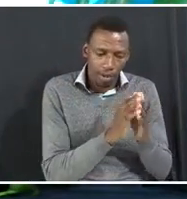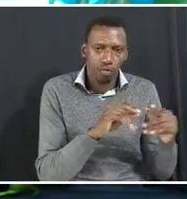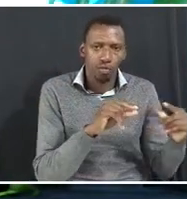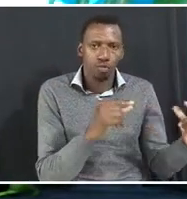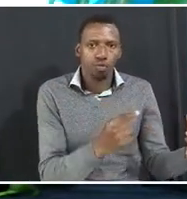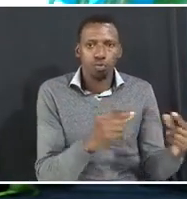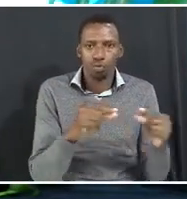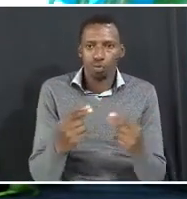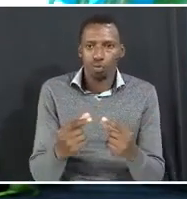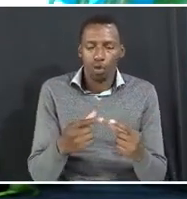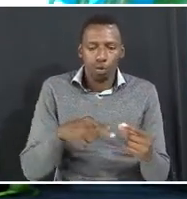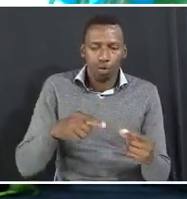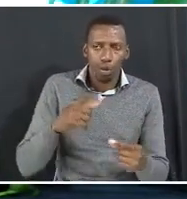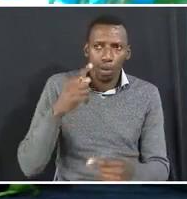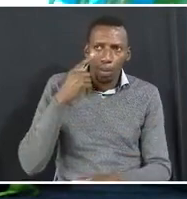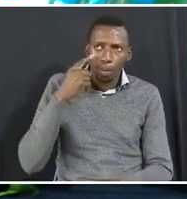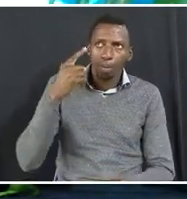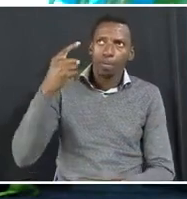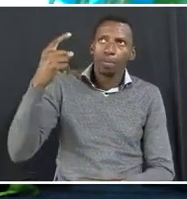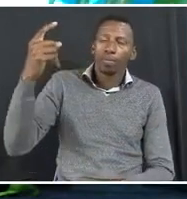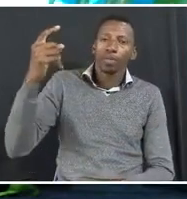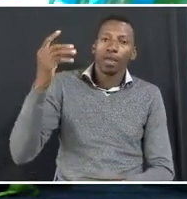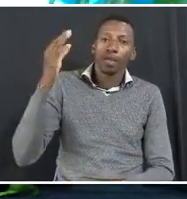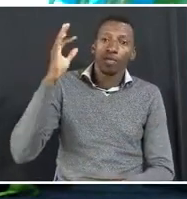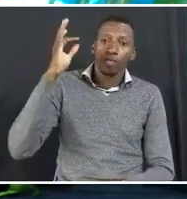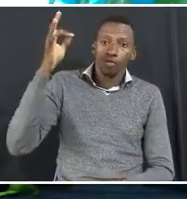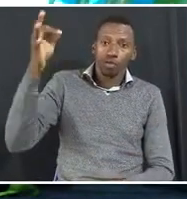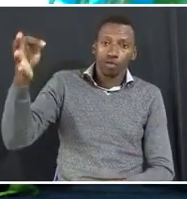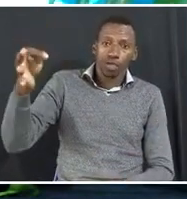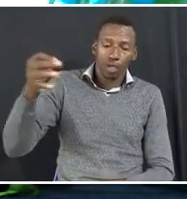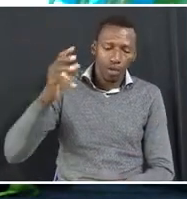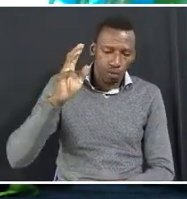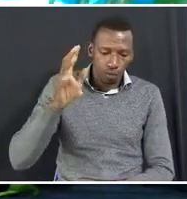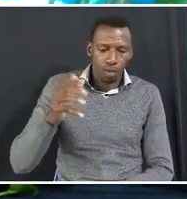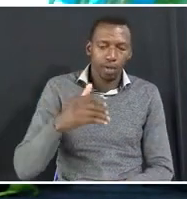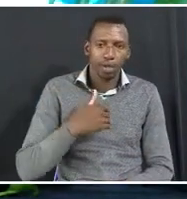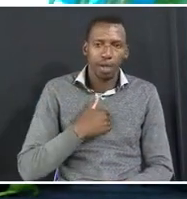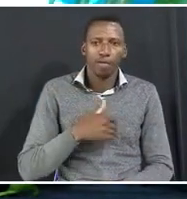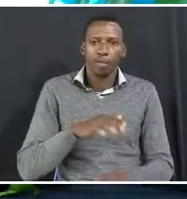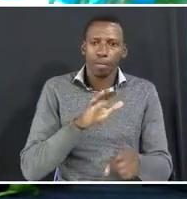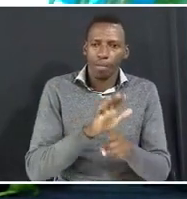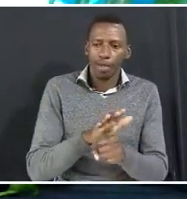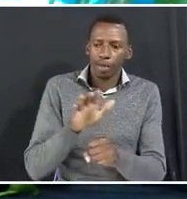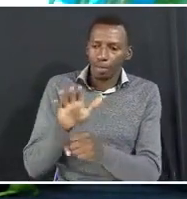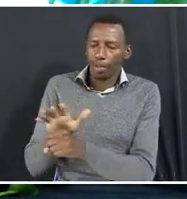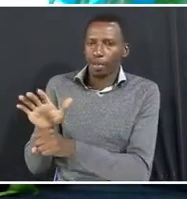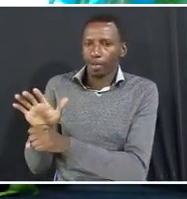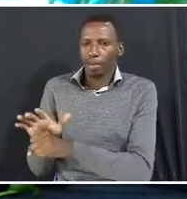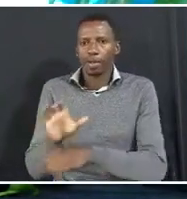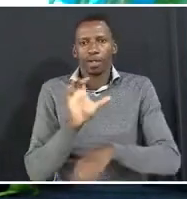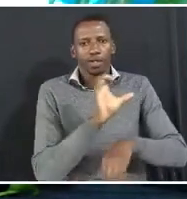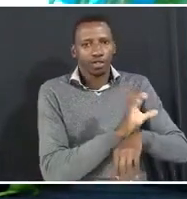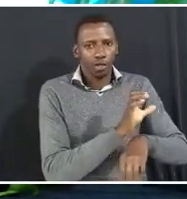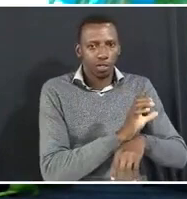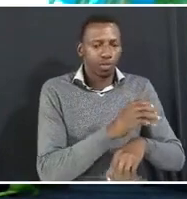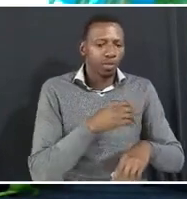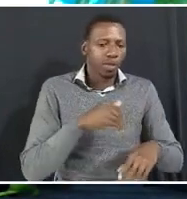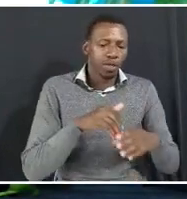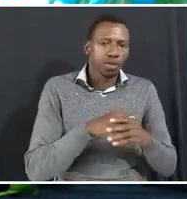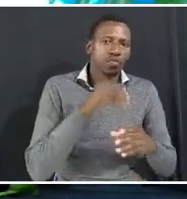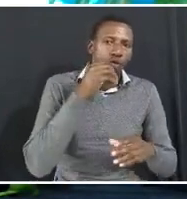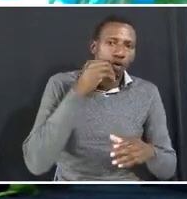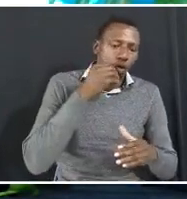it is envisaged that in the long run, we will have many churches in the estates where we